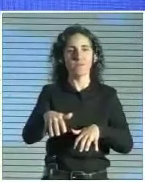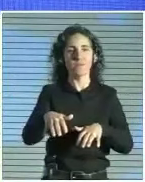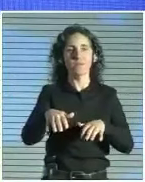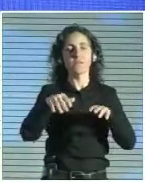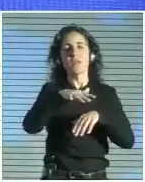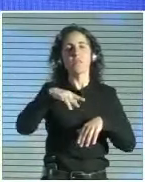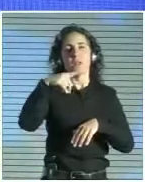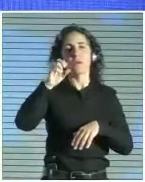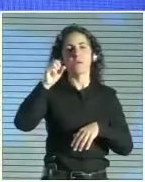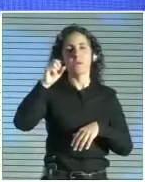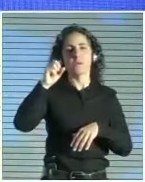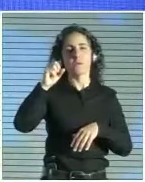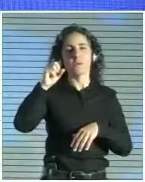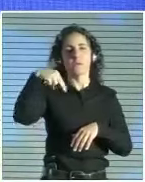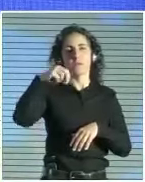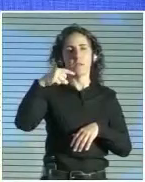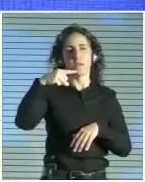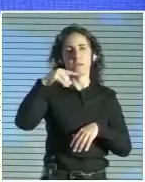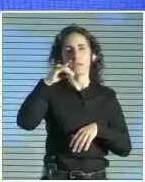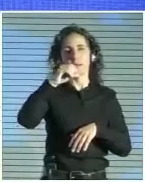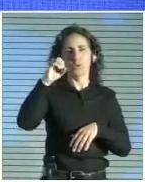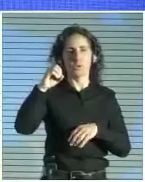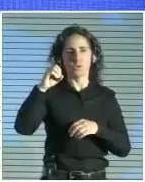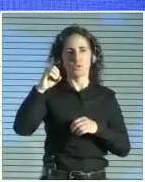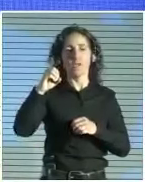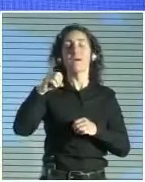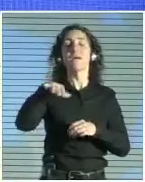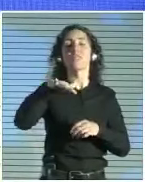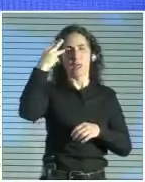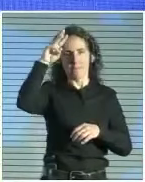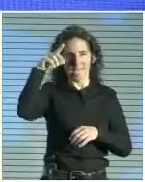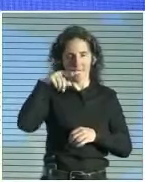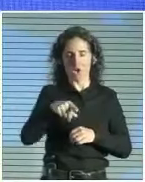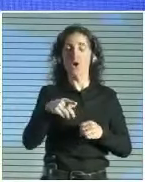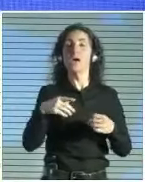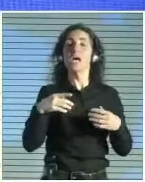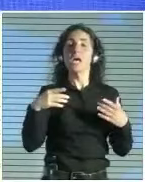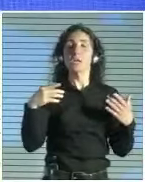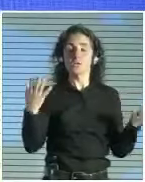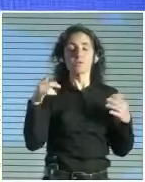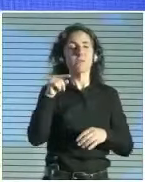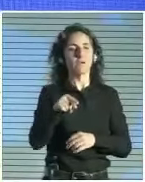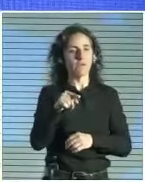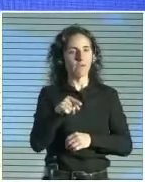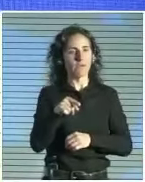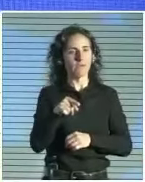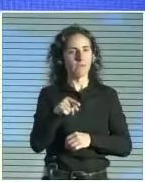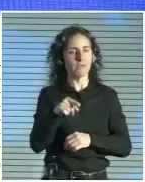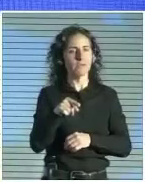of the key actors on sustainability and social work into